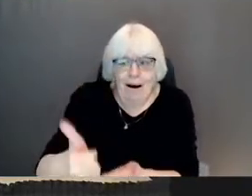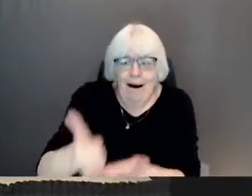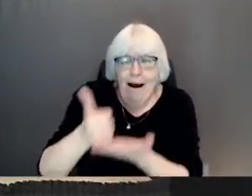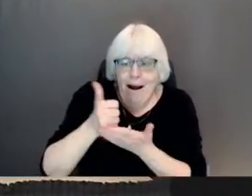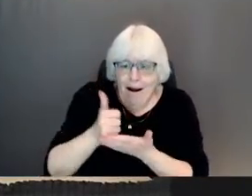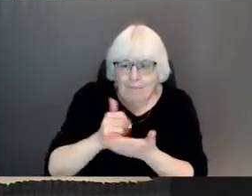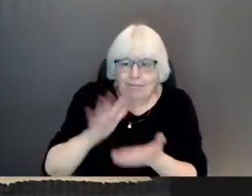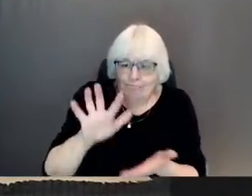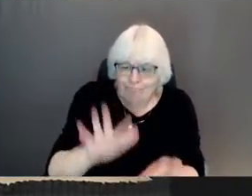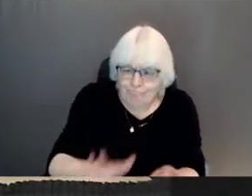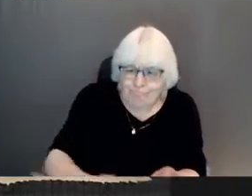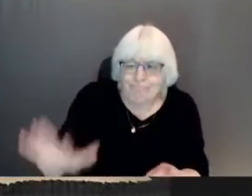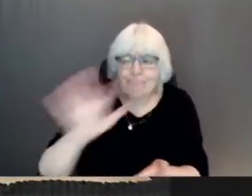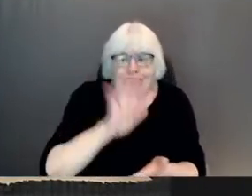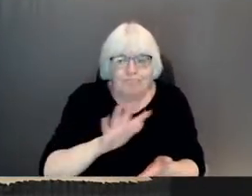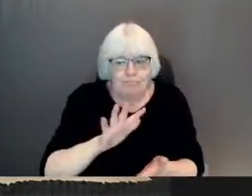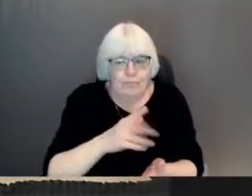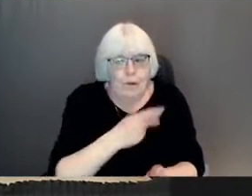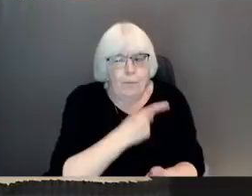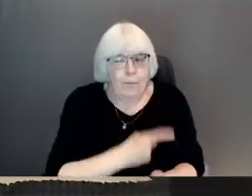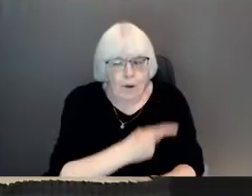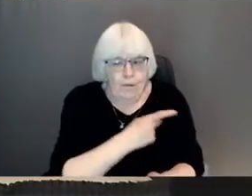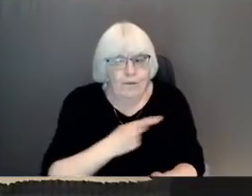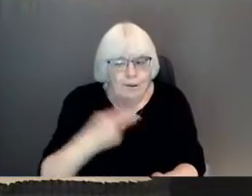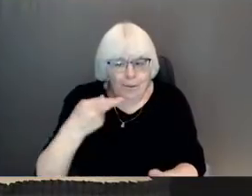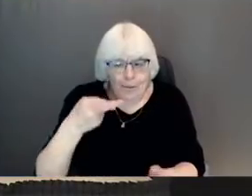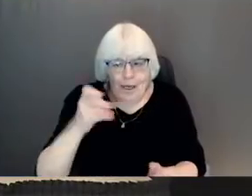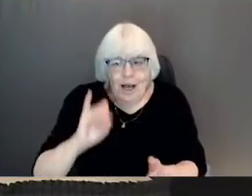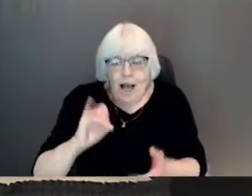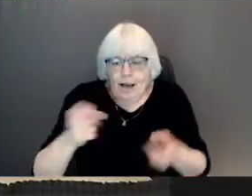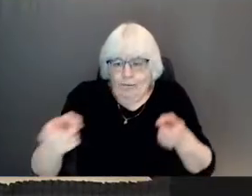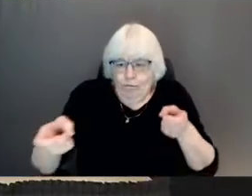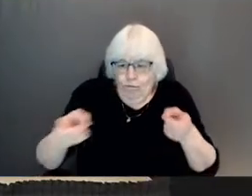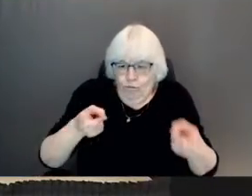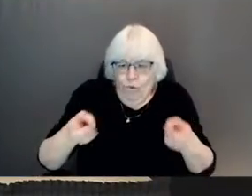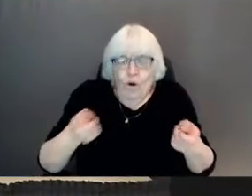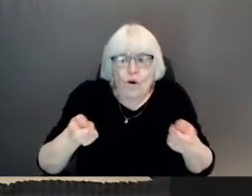In addition, we've also rehired